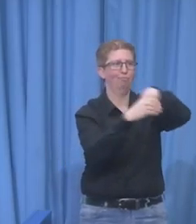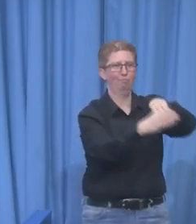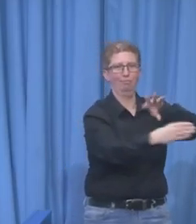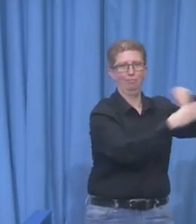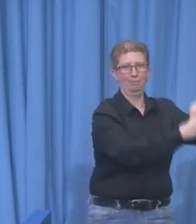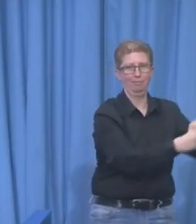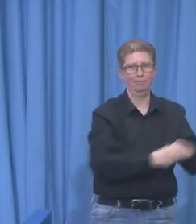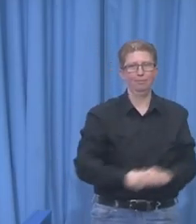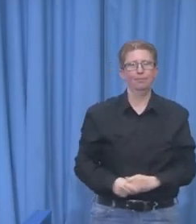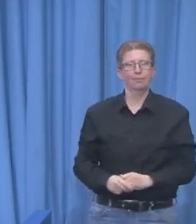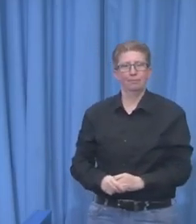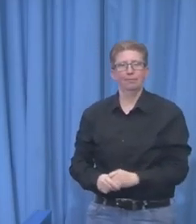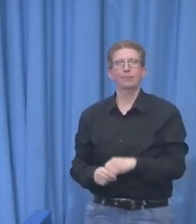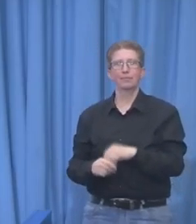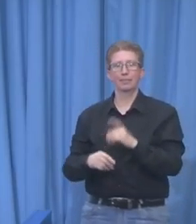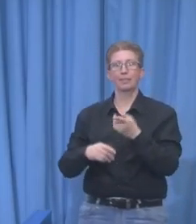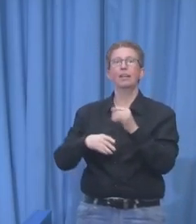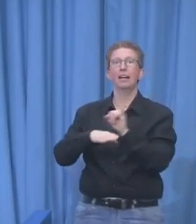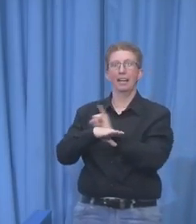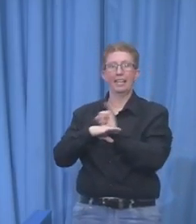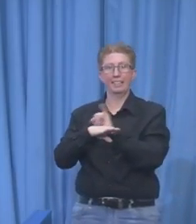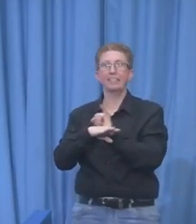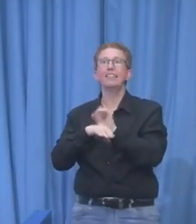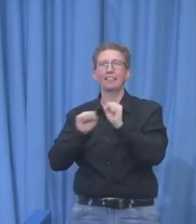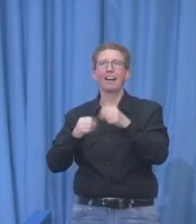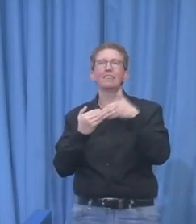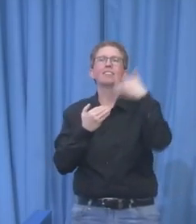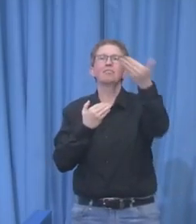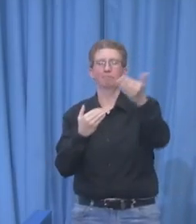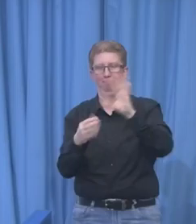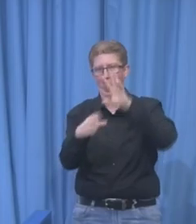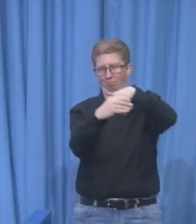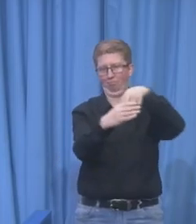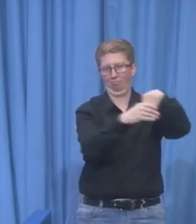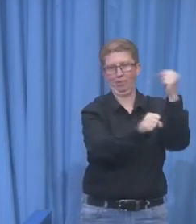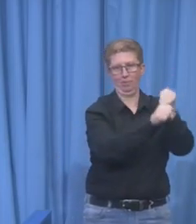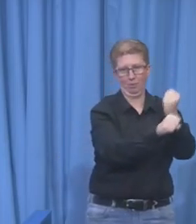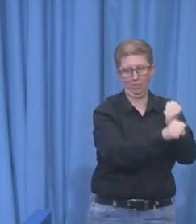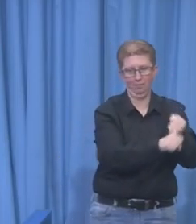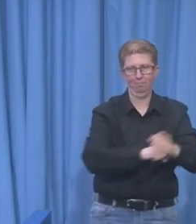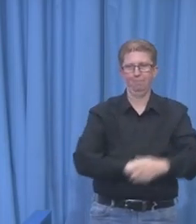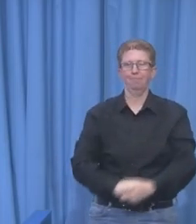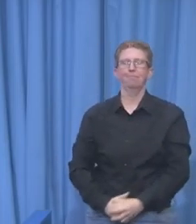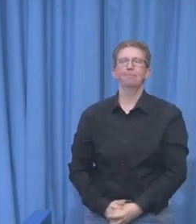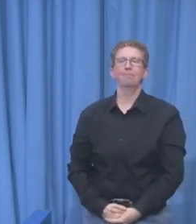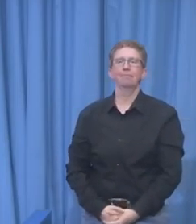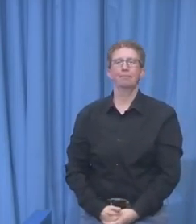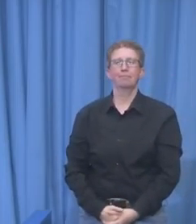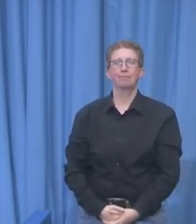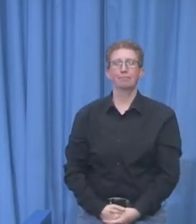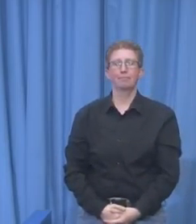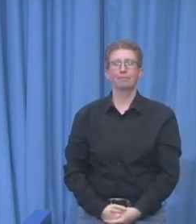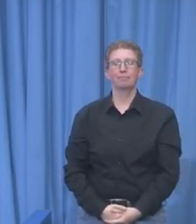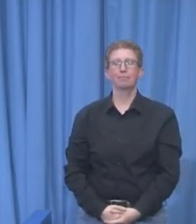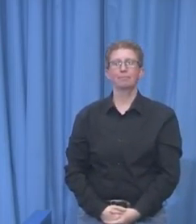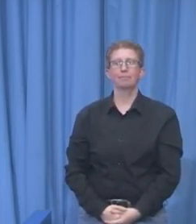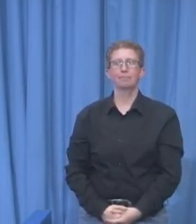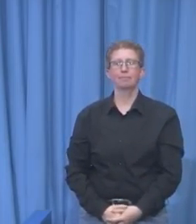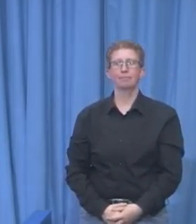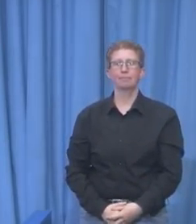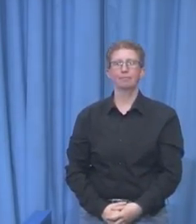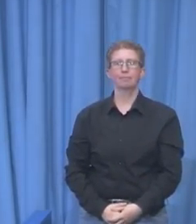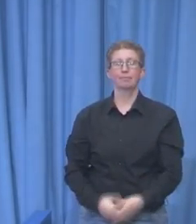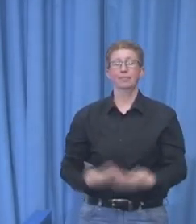aspirations. So before I start, and I would also like to present you our model that we're involved in, I would like first